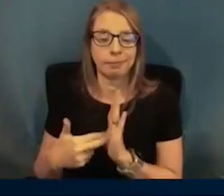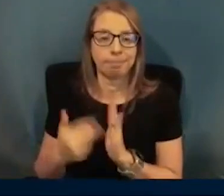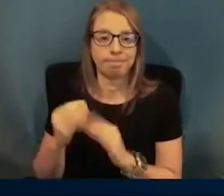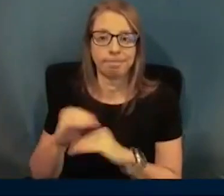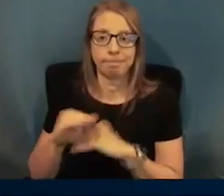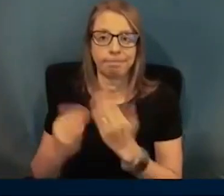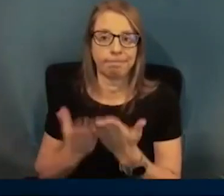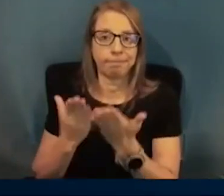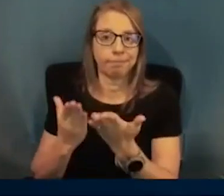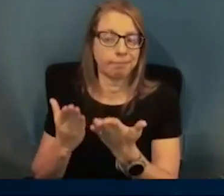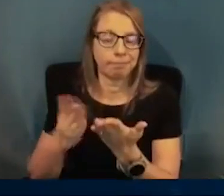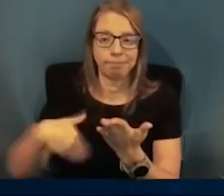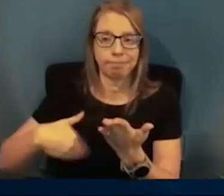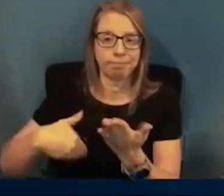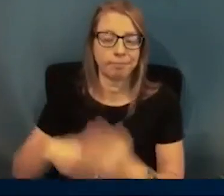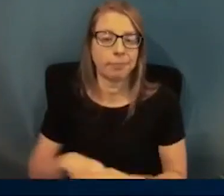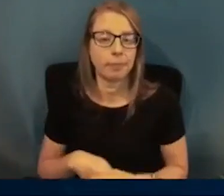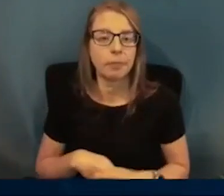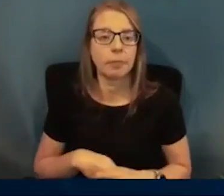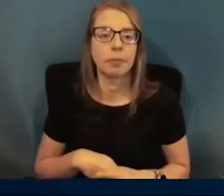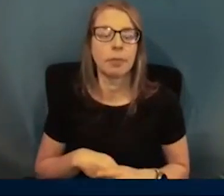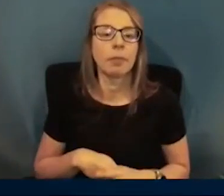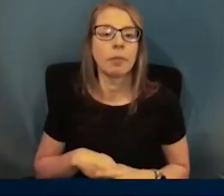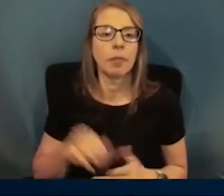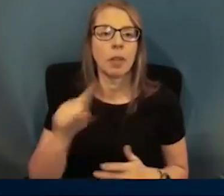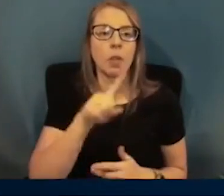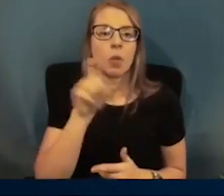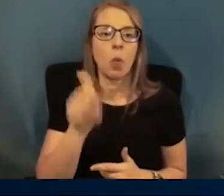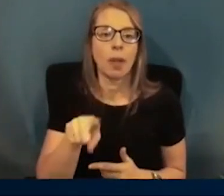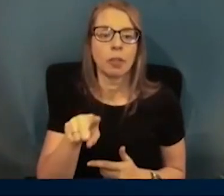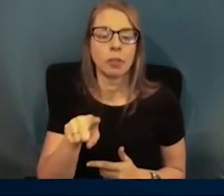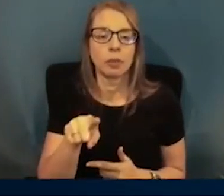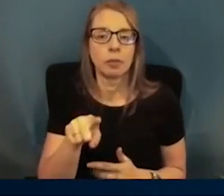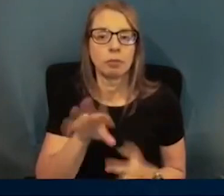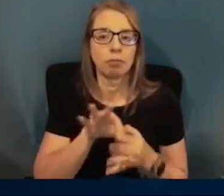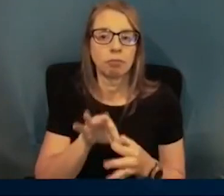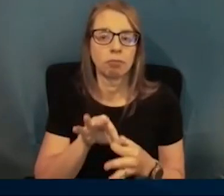Okay, we do have a question on I